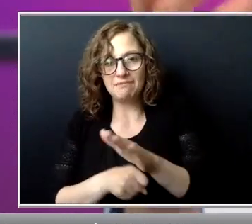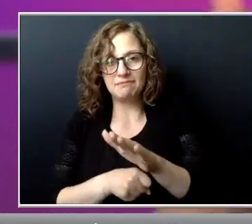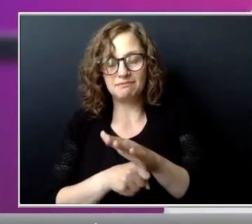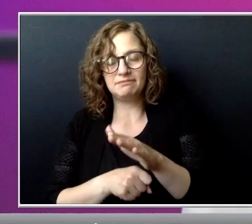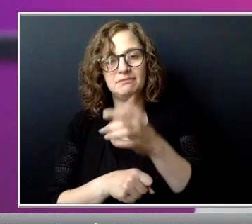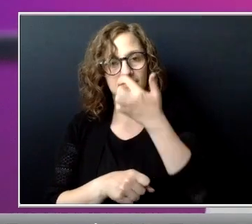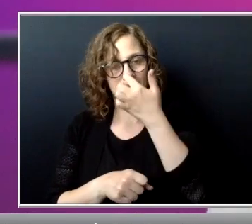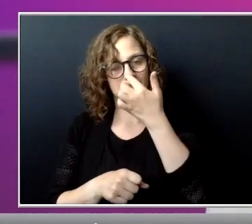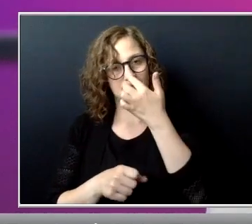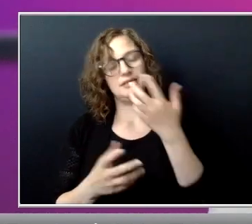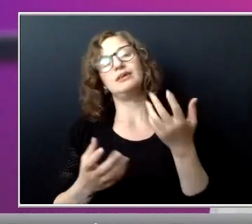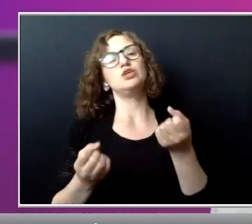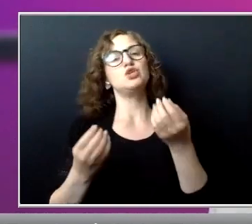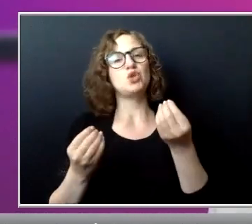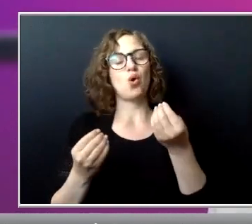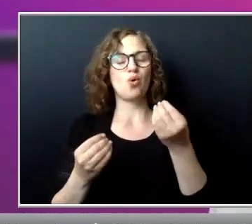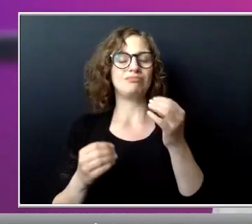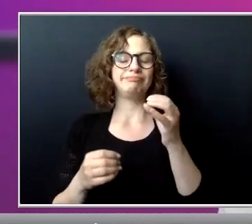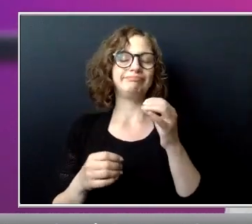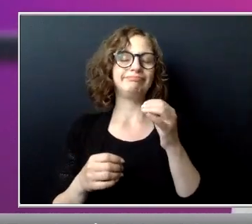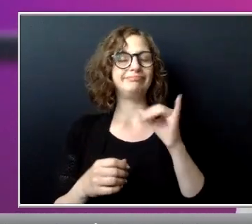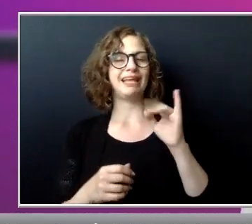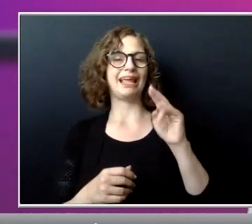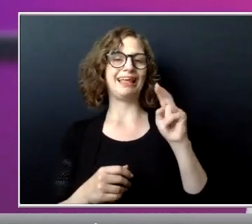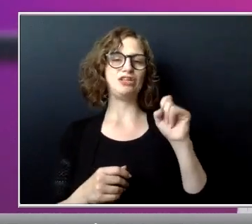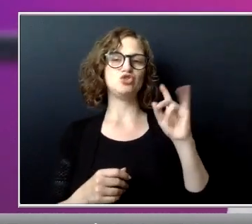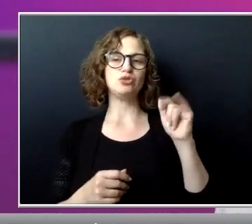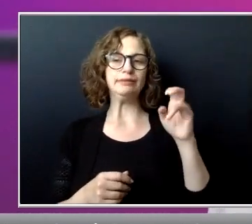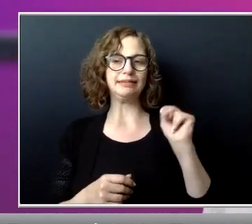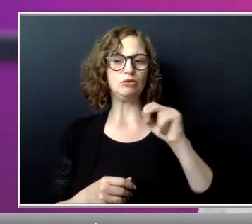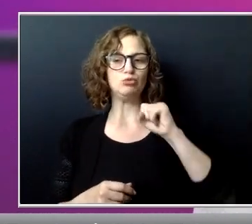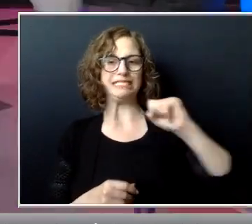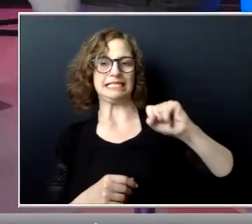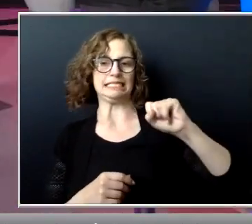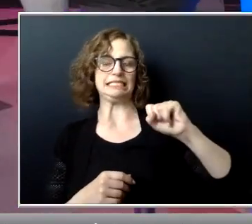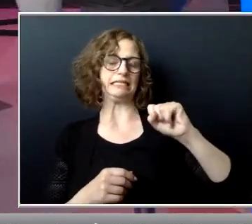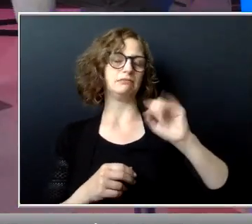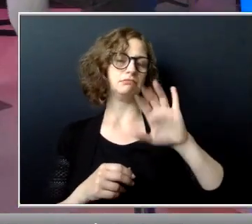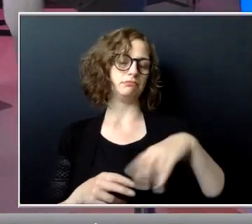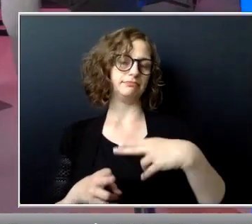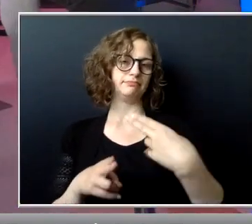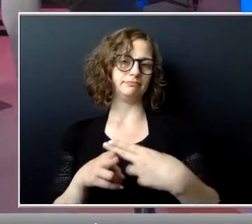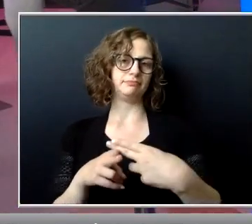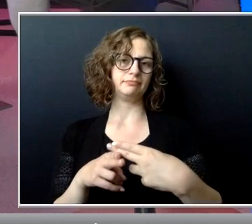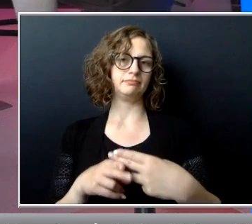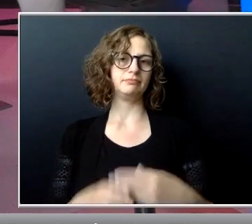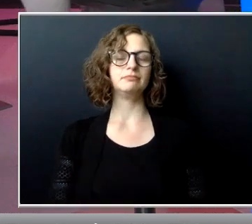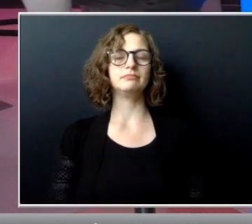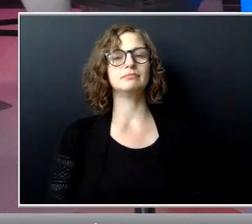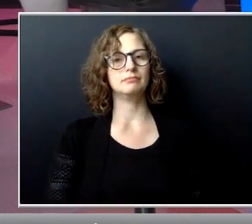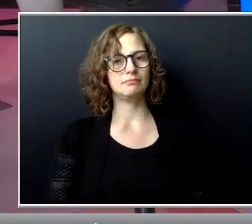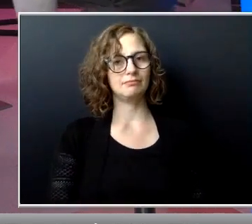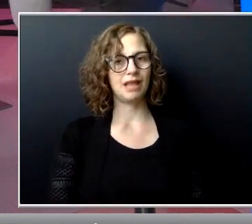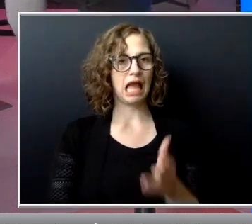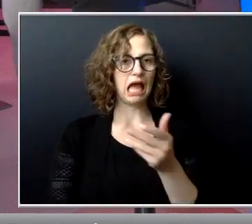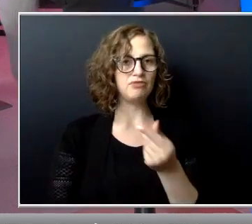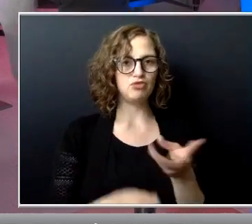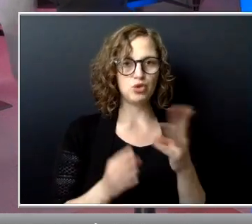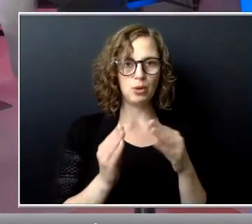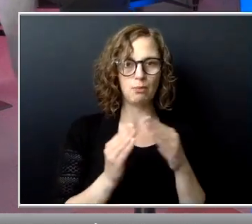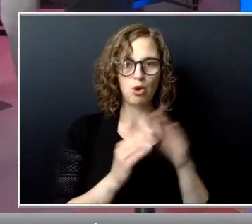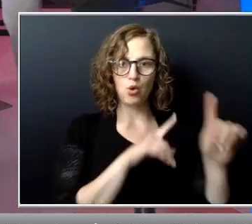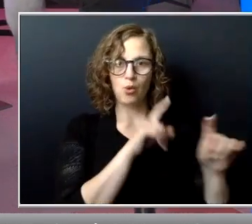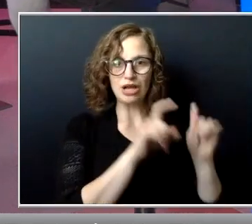increasing needs of insulin because you become more insulin resistant over time. I'm going to ask you a few more questions. Please. Don't worry, I'm going to get to you in a bit about the